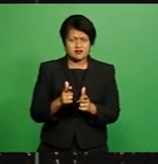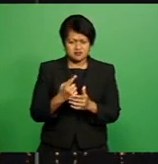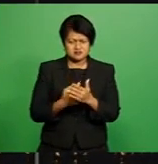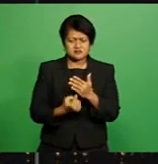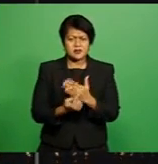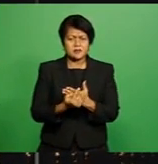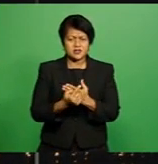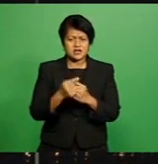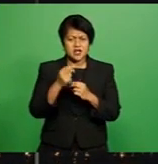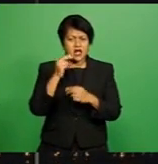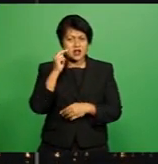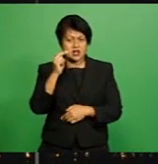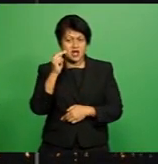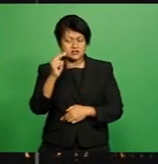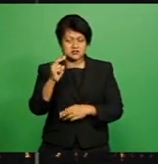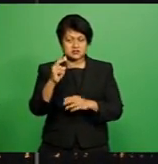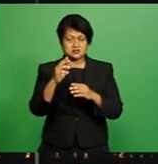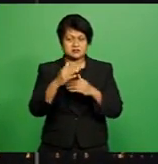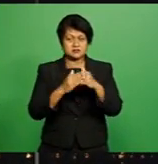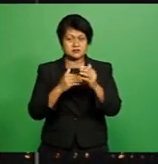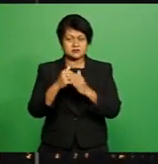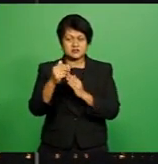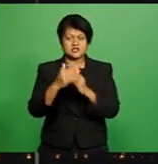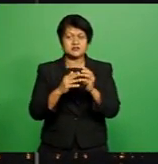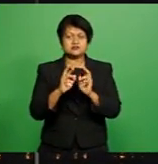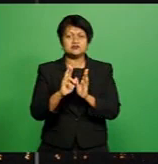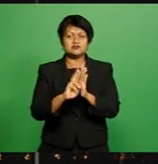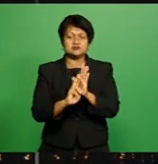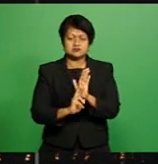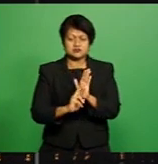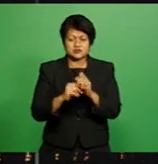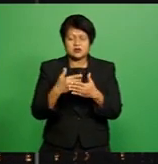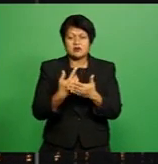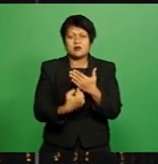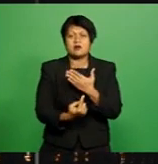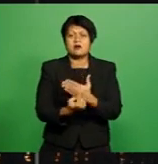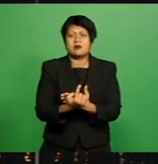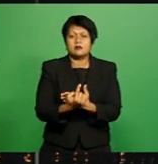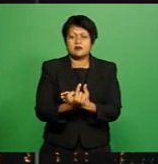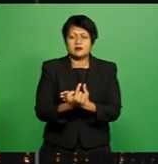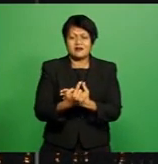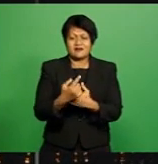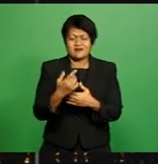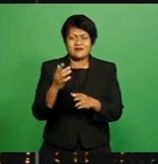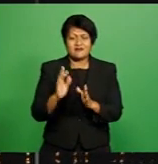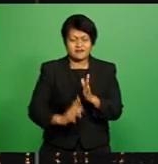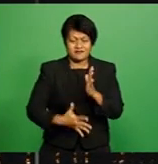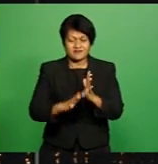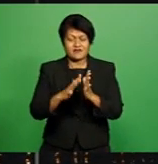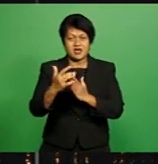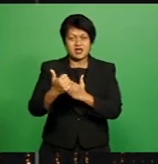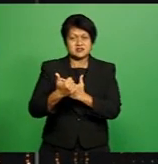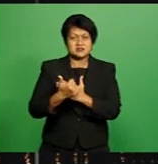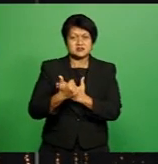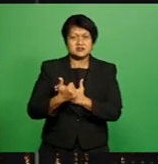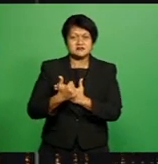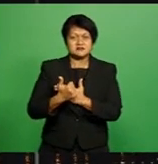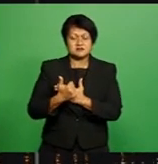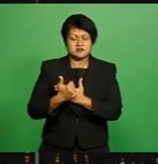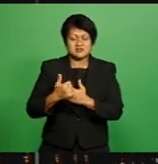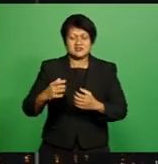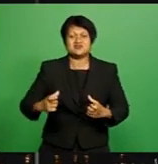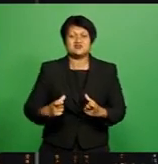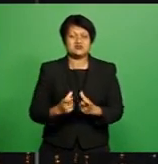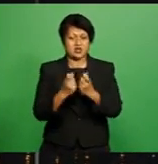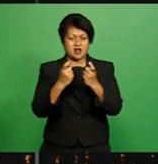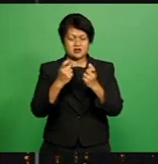National Building Code to allow the National Fire Authority to enforce fire safety in residential homes is a challenge.